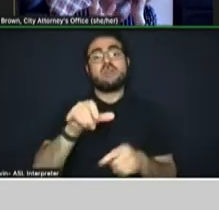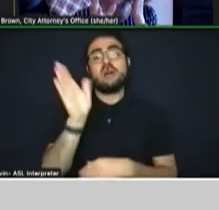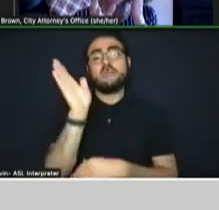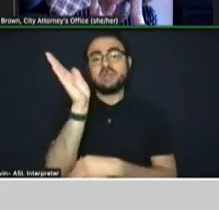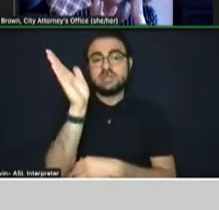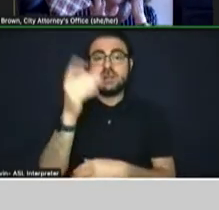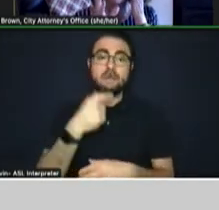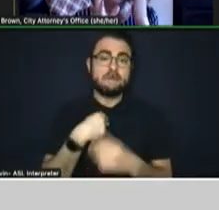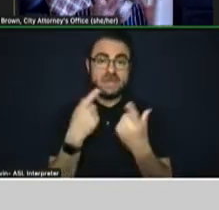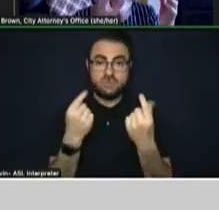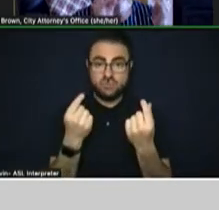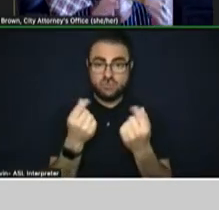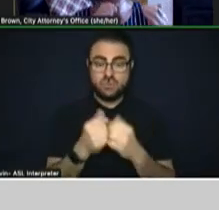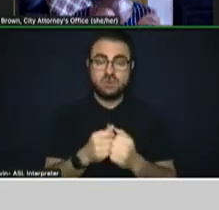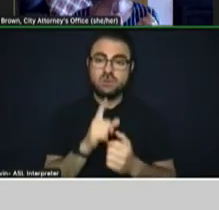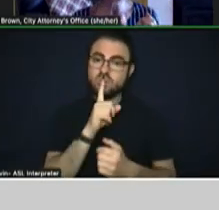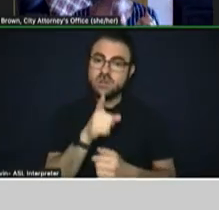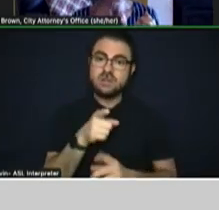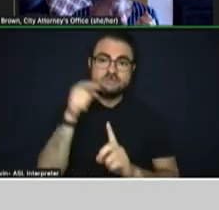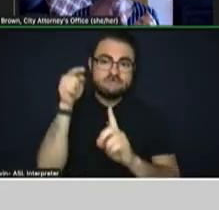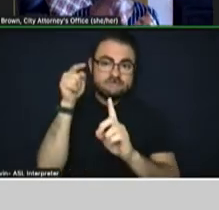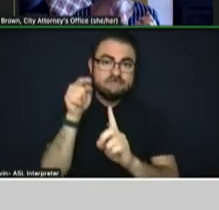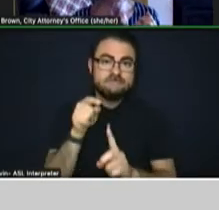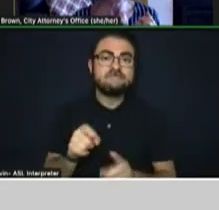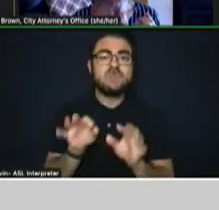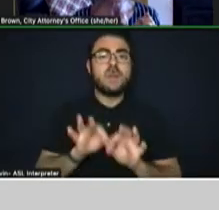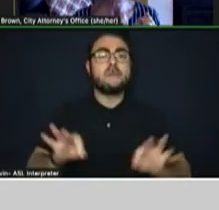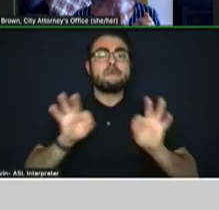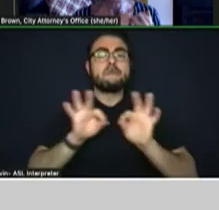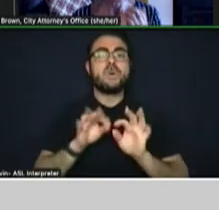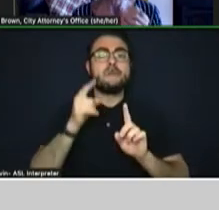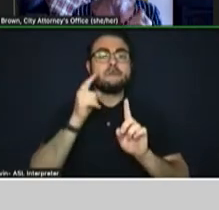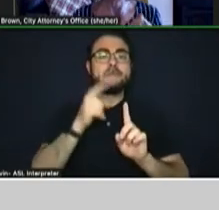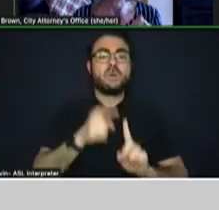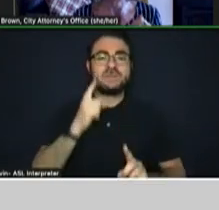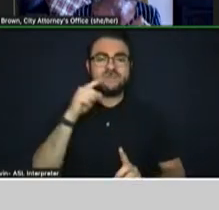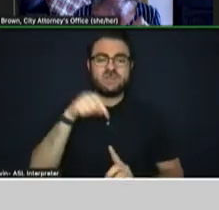down to the essential elements of the policy.